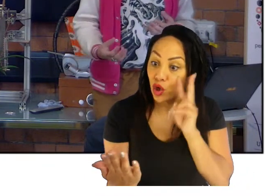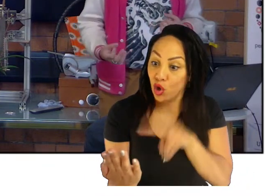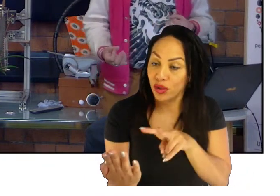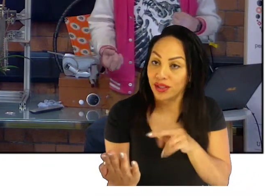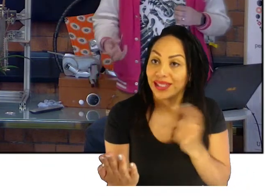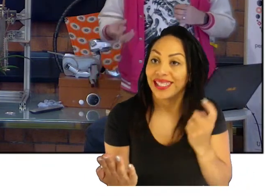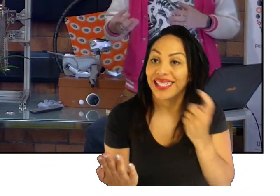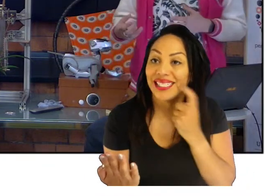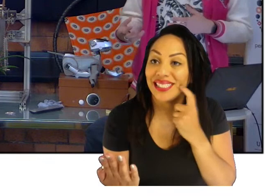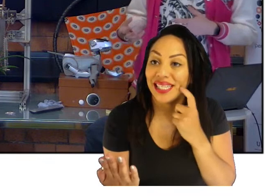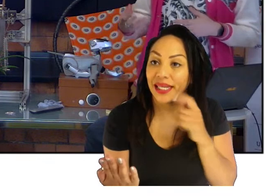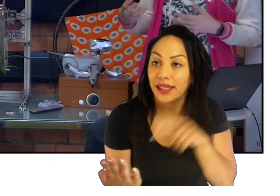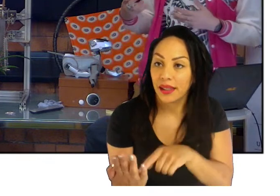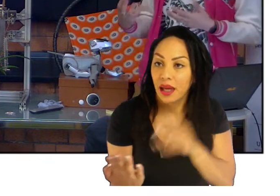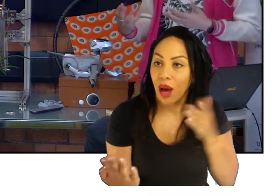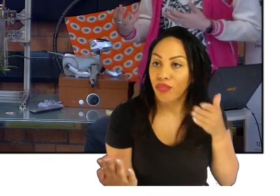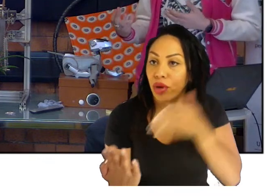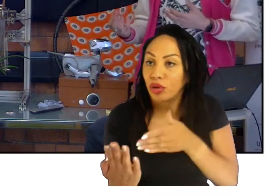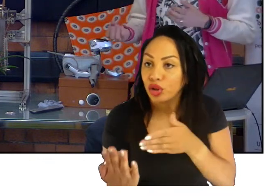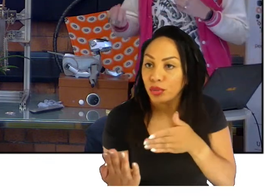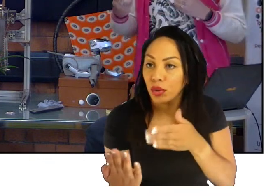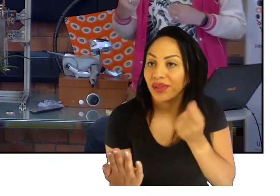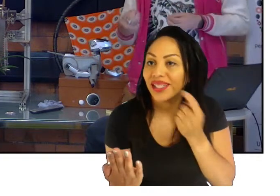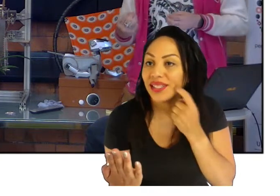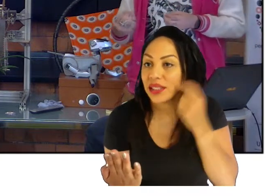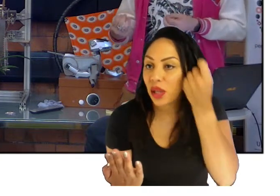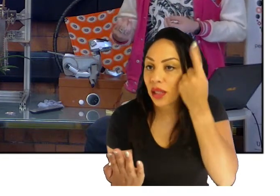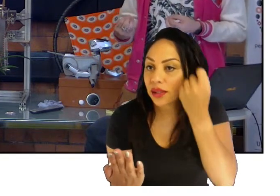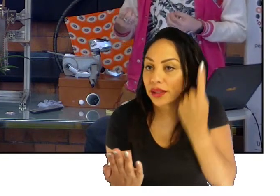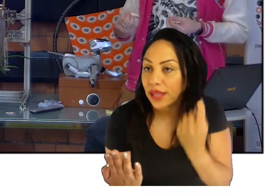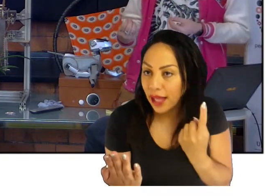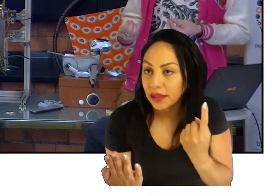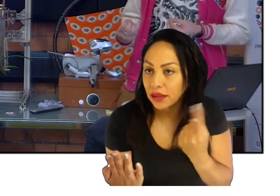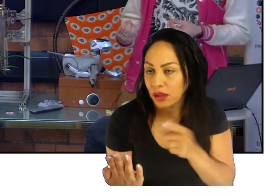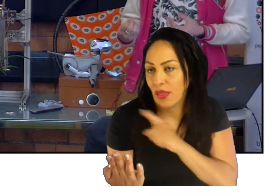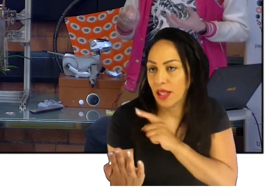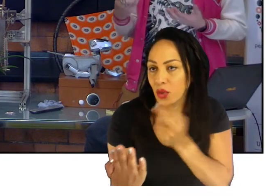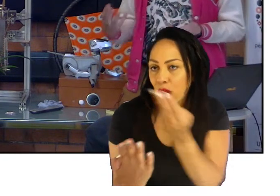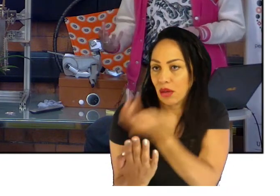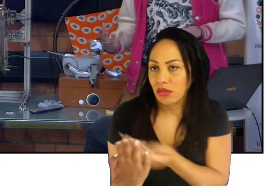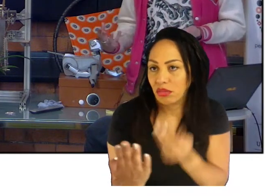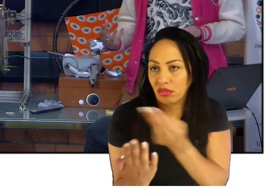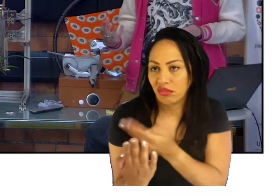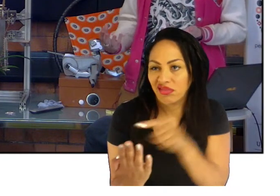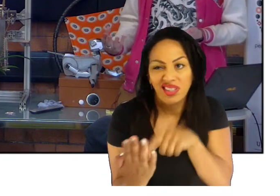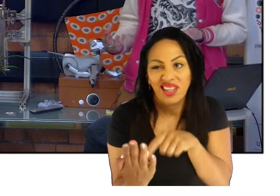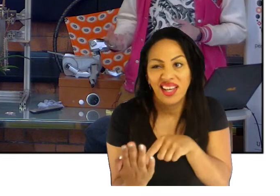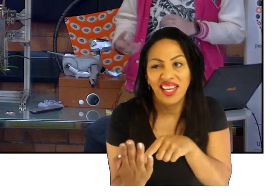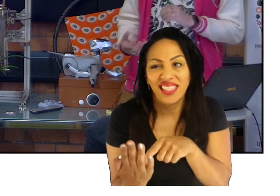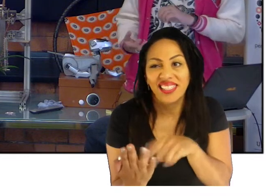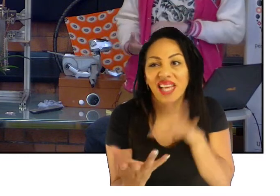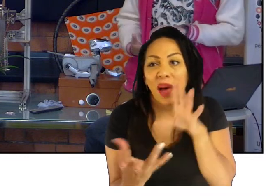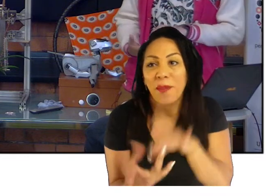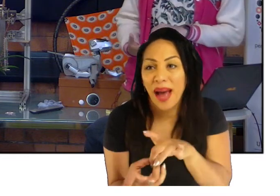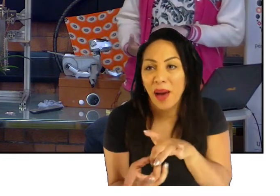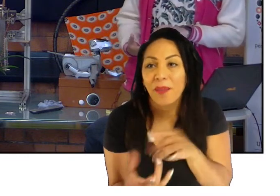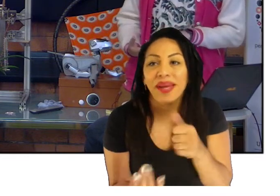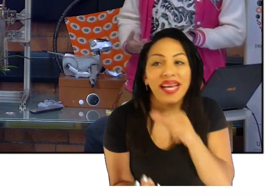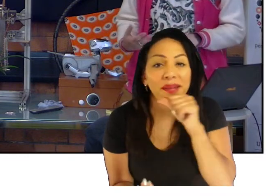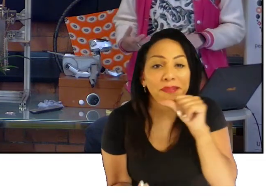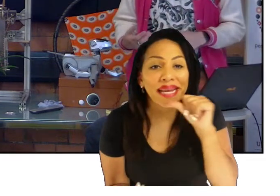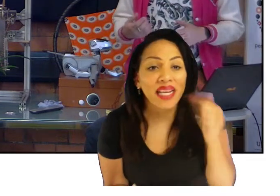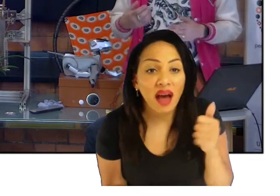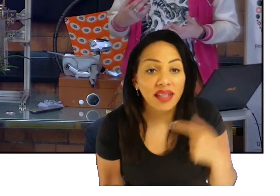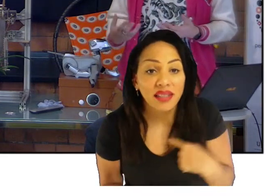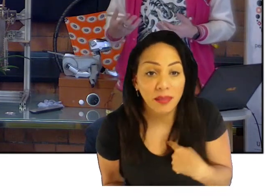lot of it is essentially being nice to me. I'm not going to lie, it comes down to